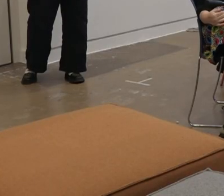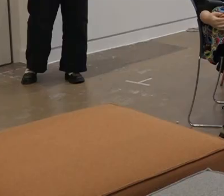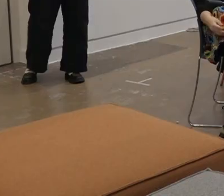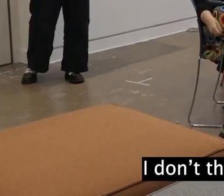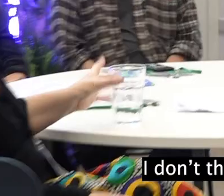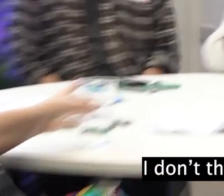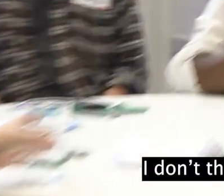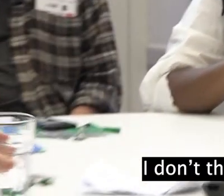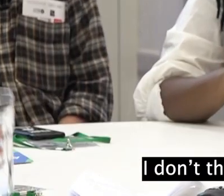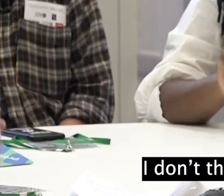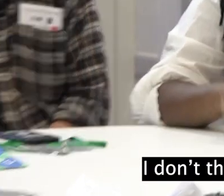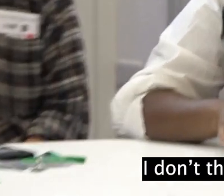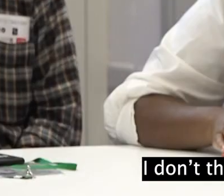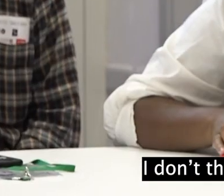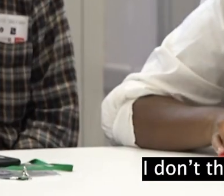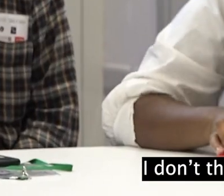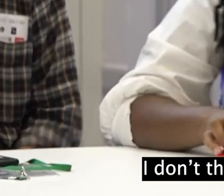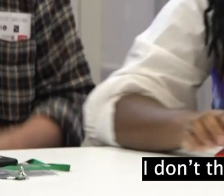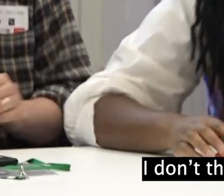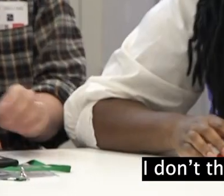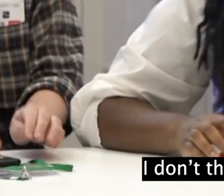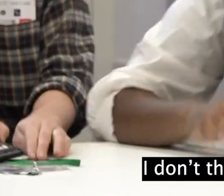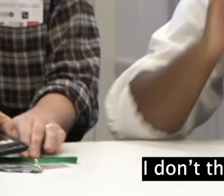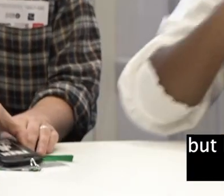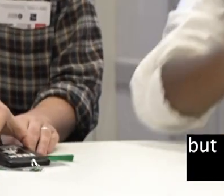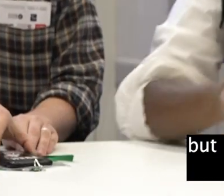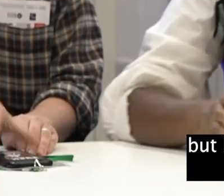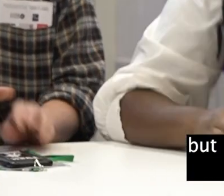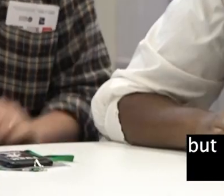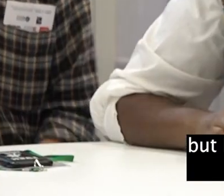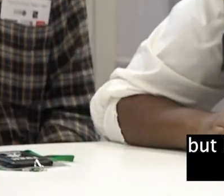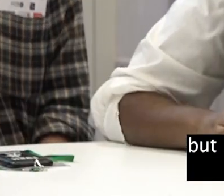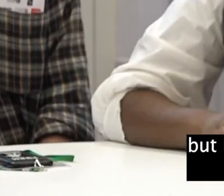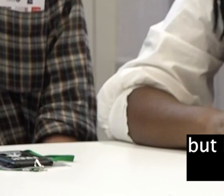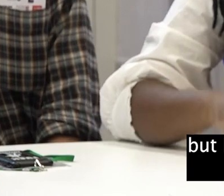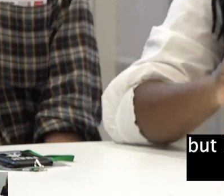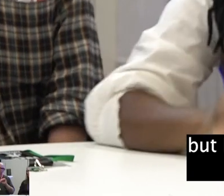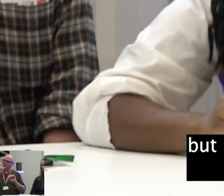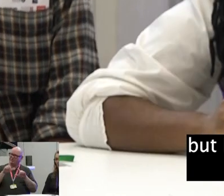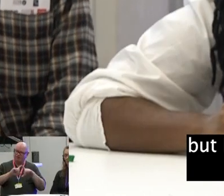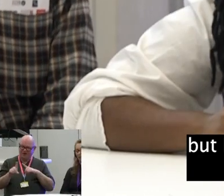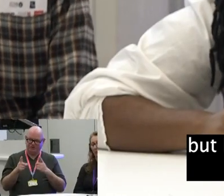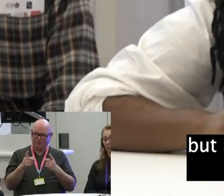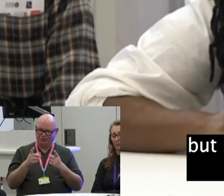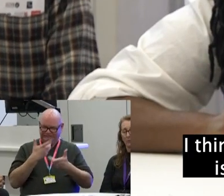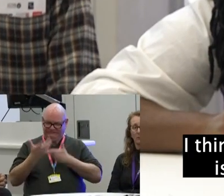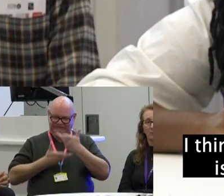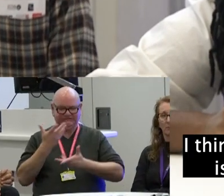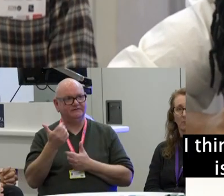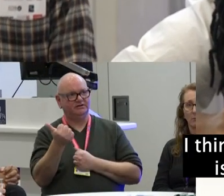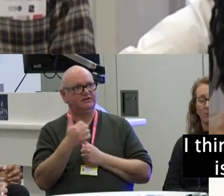Elizabeth, go. I don't think I finished thinking about this. I'm going to try and attempt to finish my thoughts.